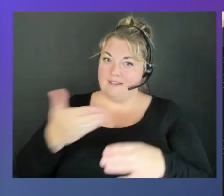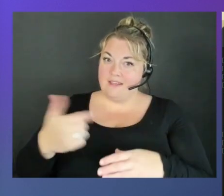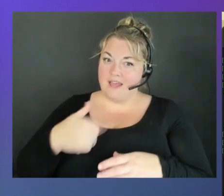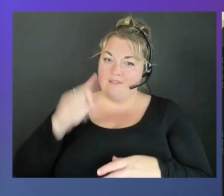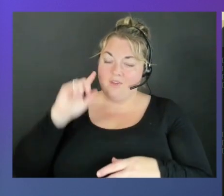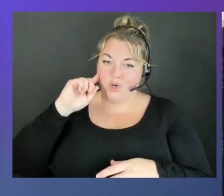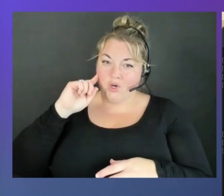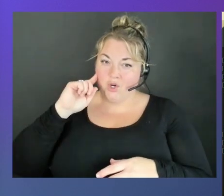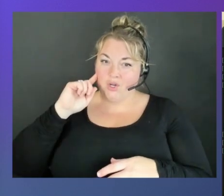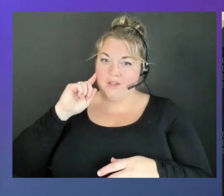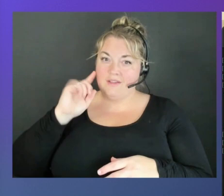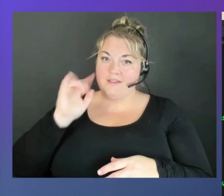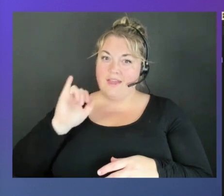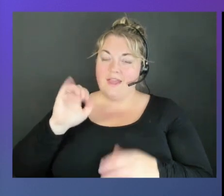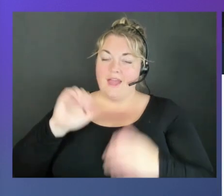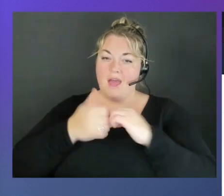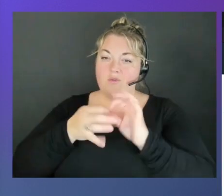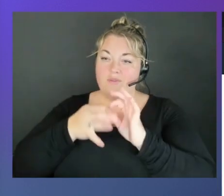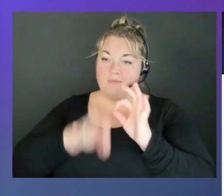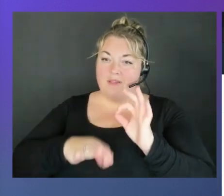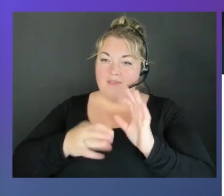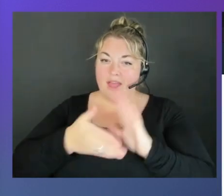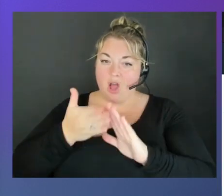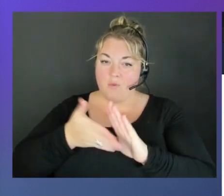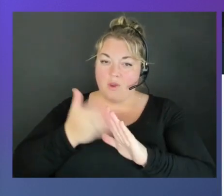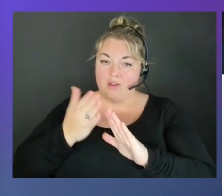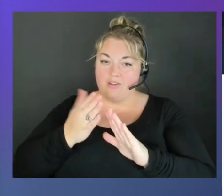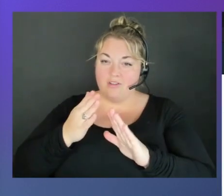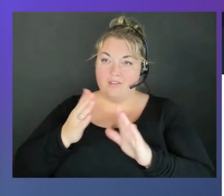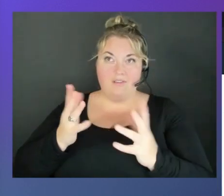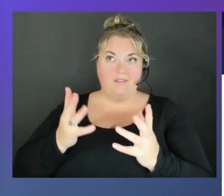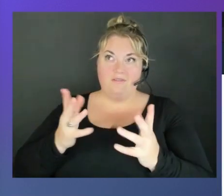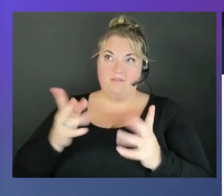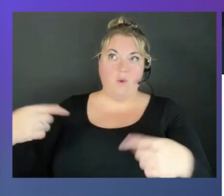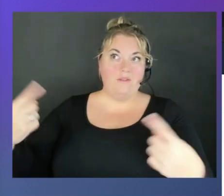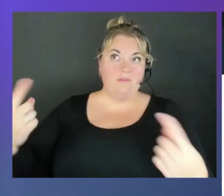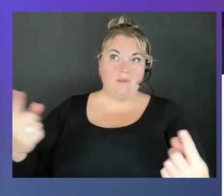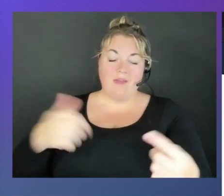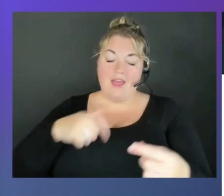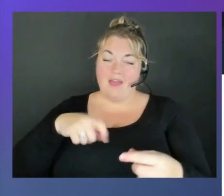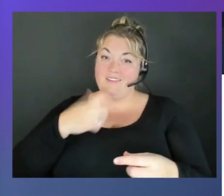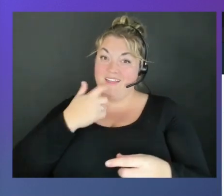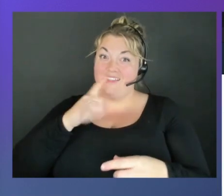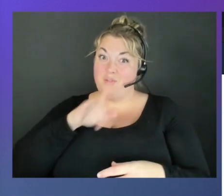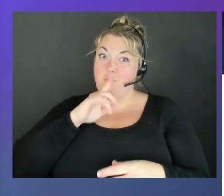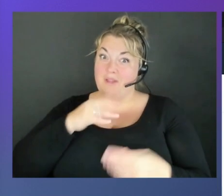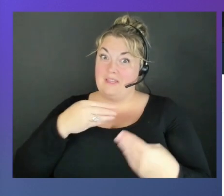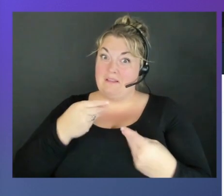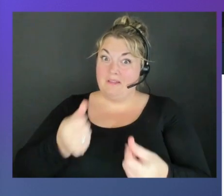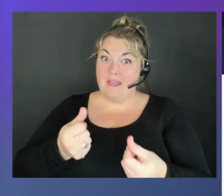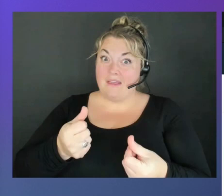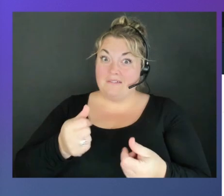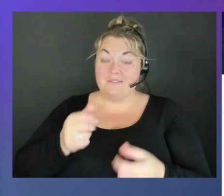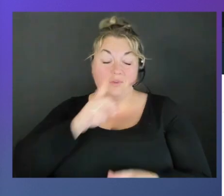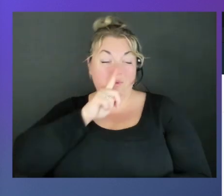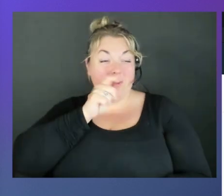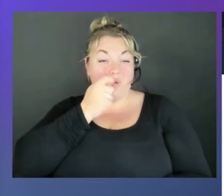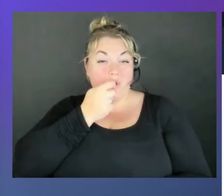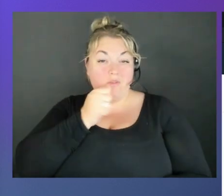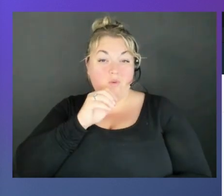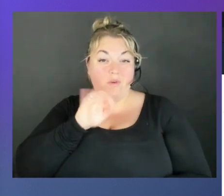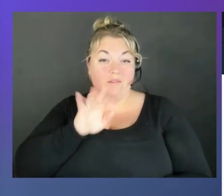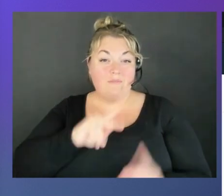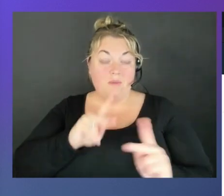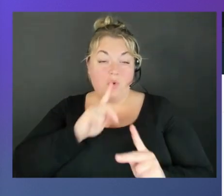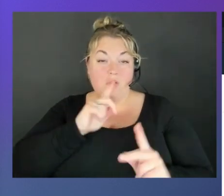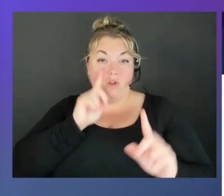as how to simplify operations in quite some time. Rich, I got to say that's pretty slick. It's pretty cool. So if people are looking for this